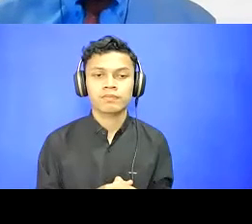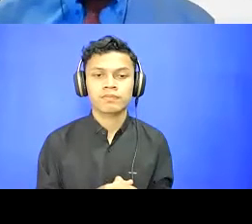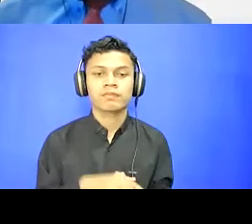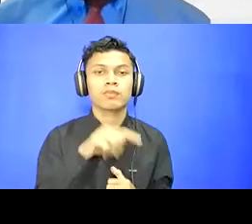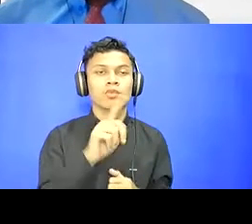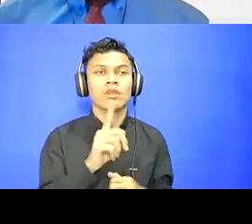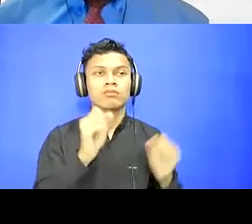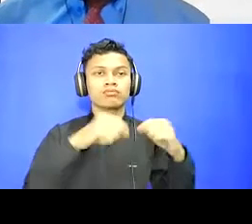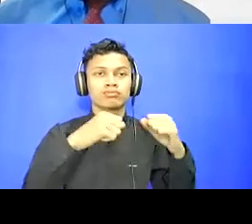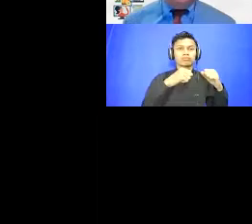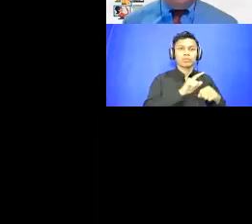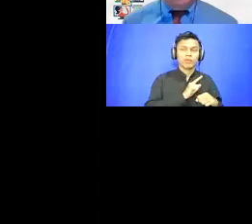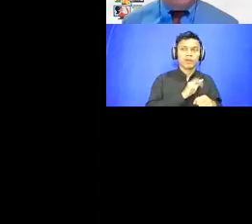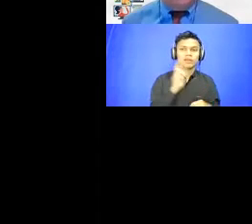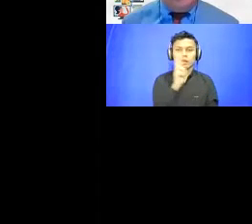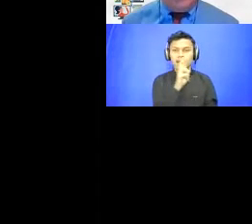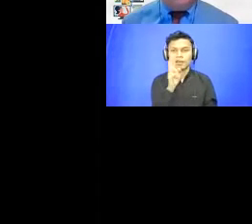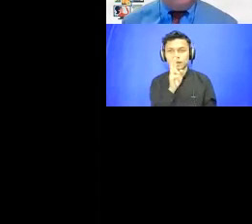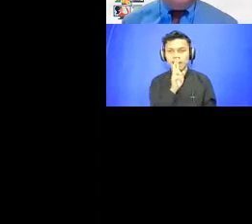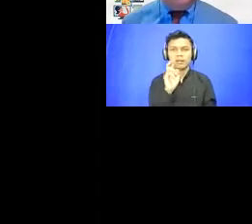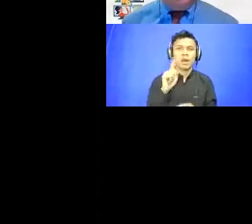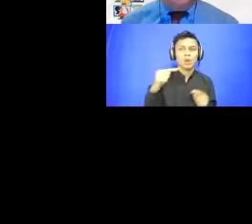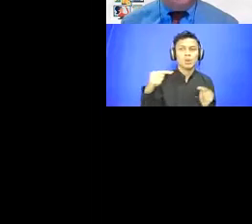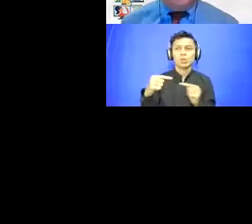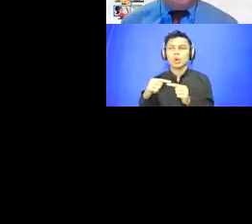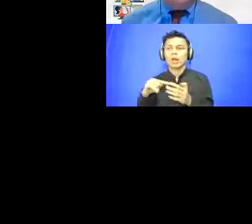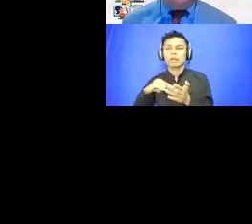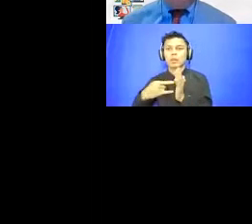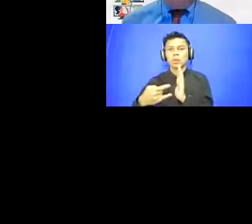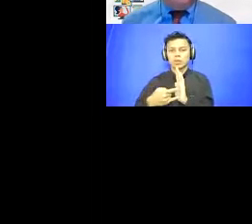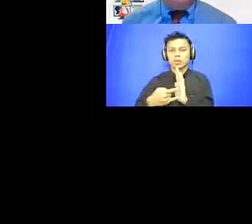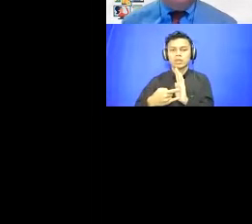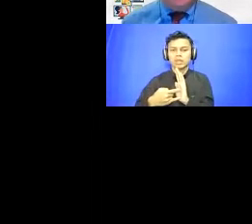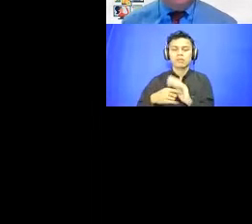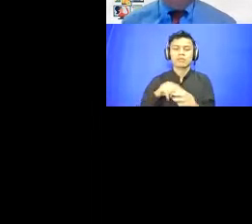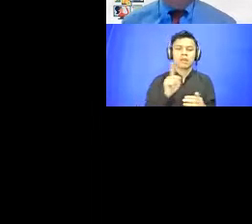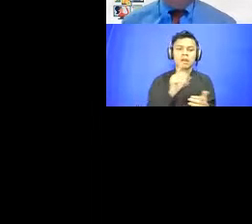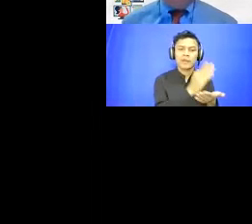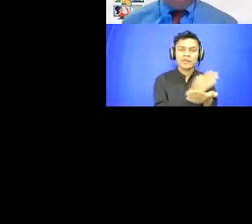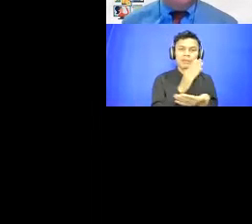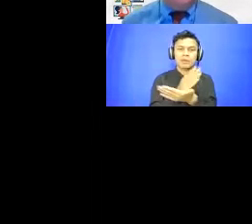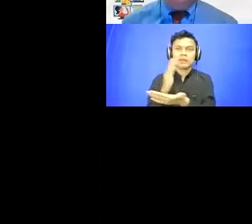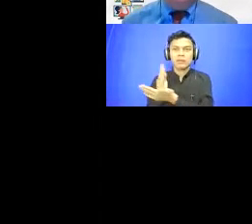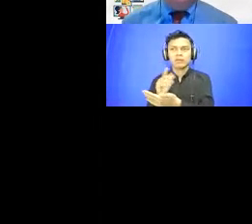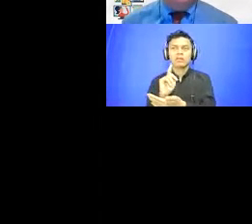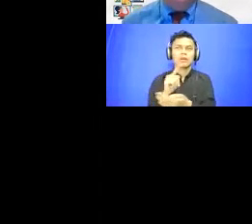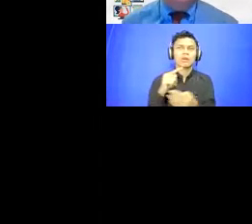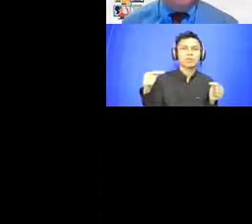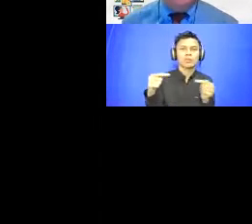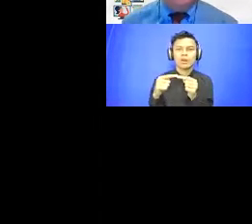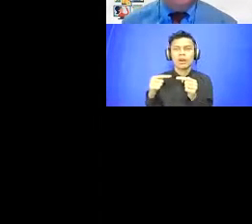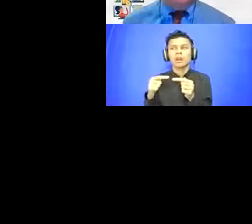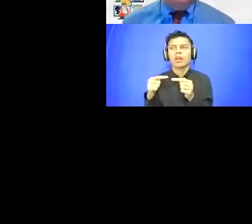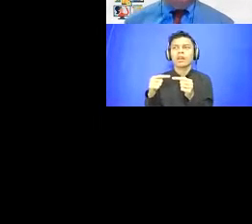technology. What we call boundaries, dual relationships, and conflicts of interest related to the use